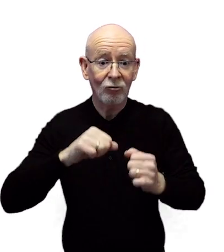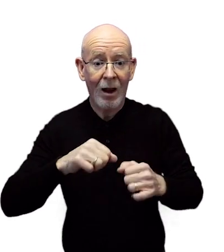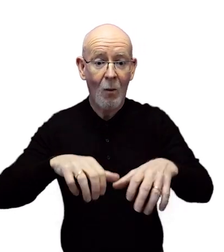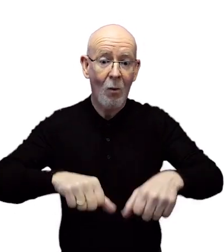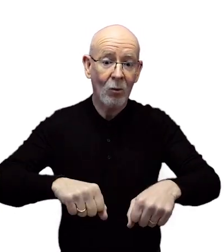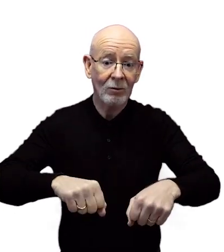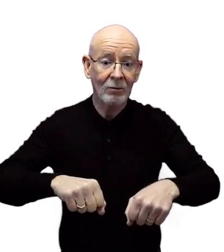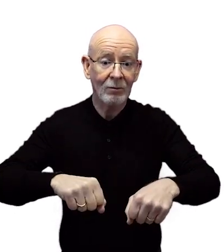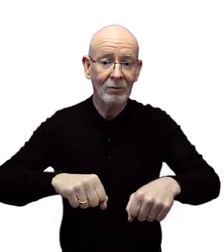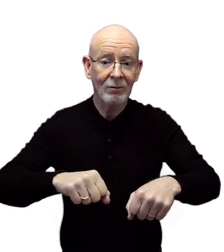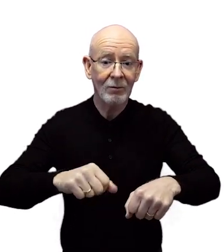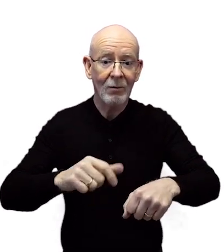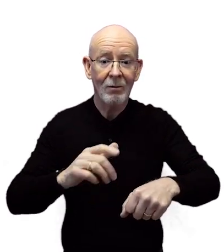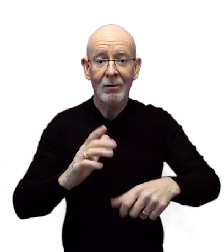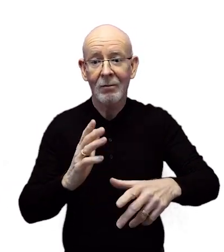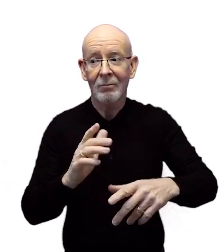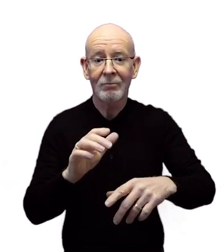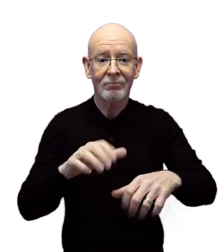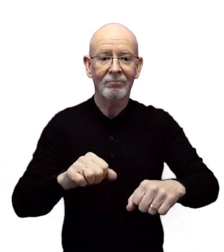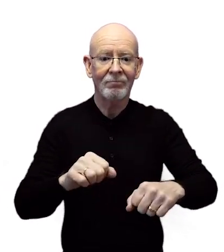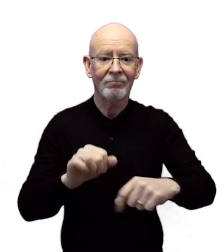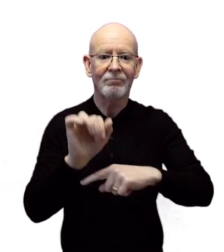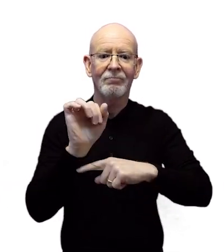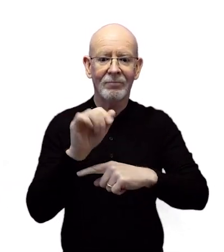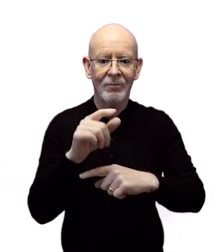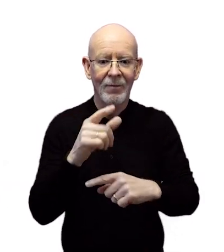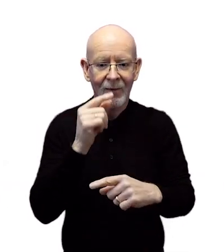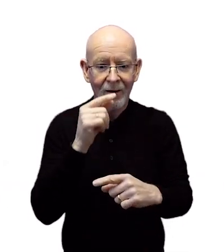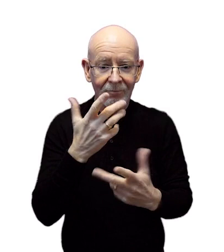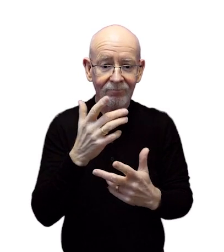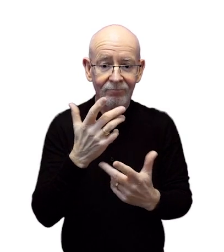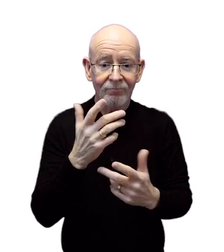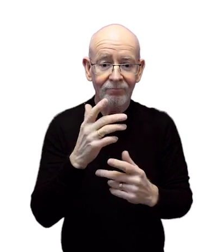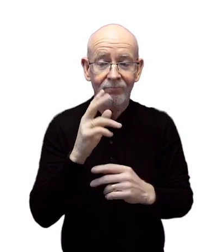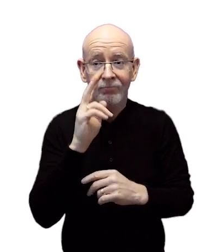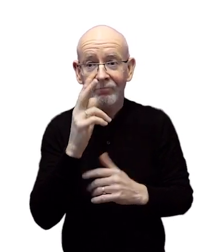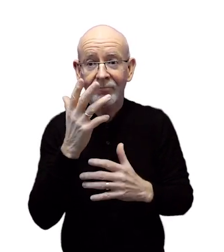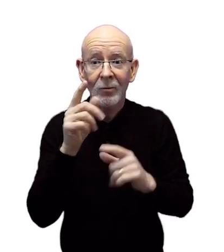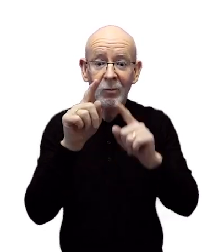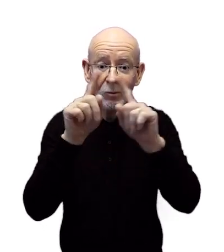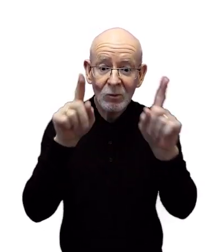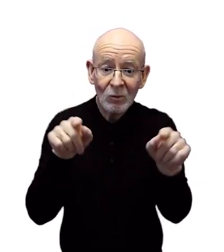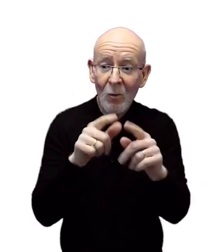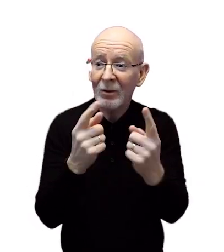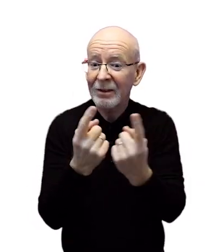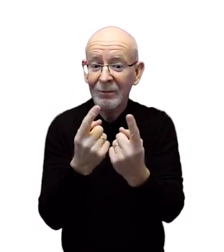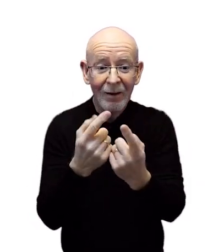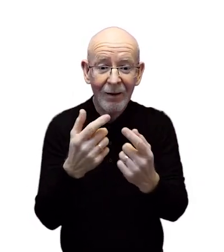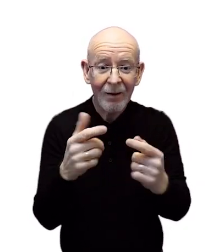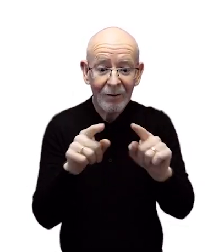back, or lying on a bed. It can be done discreetly by focusing on a window or any rectangle